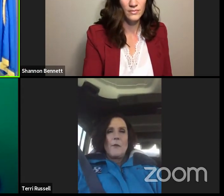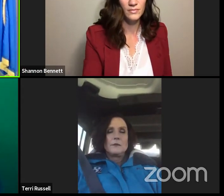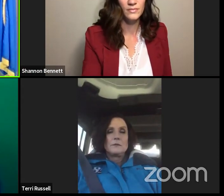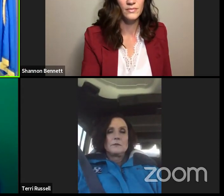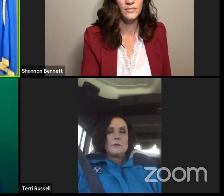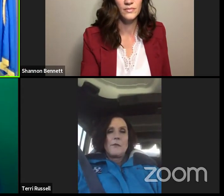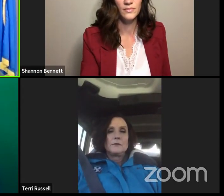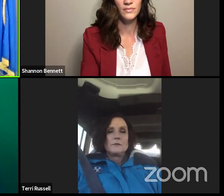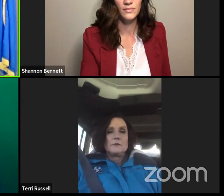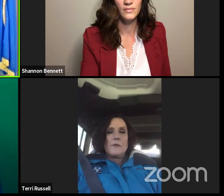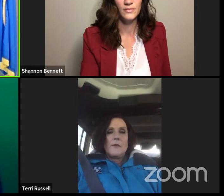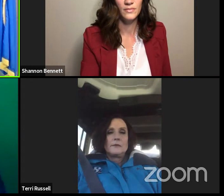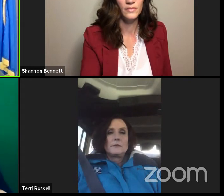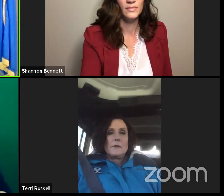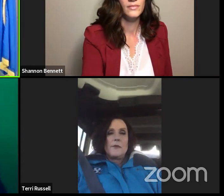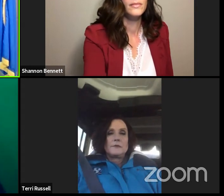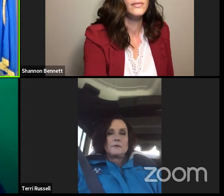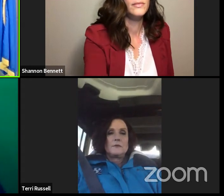know.